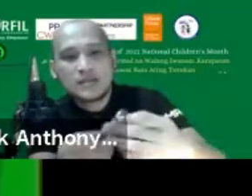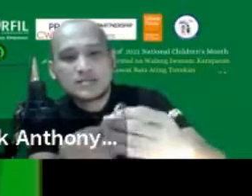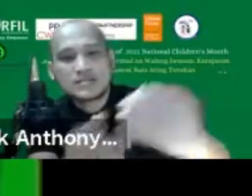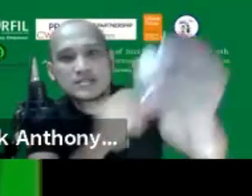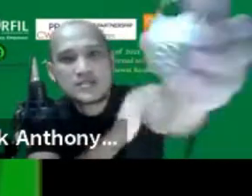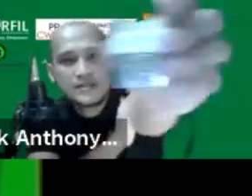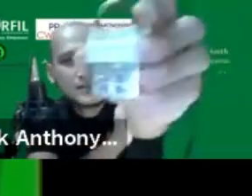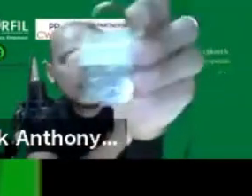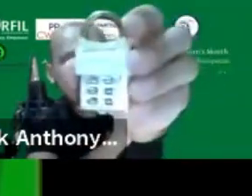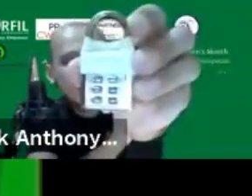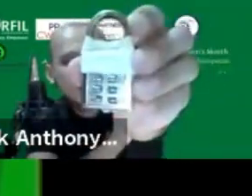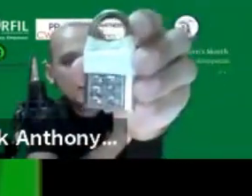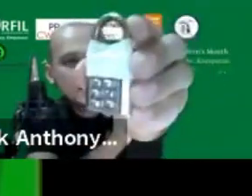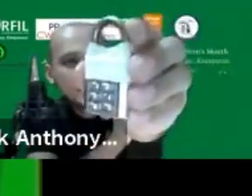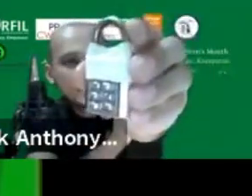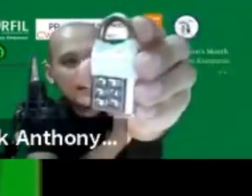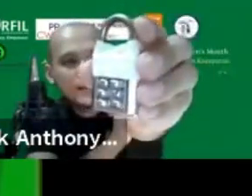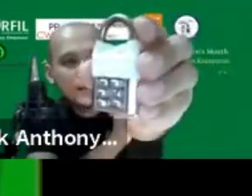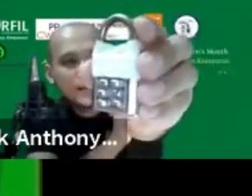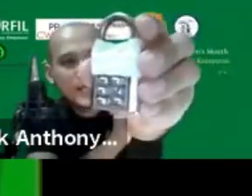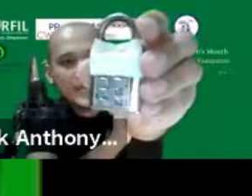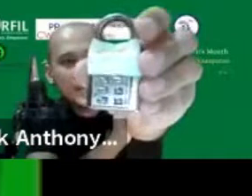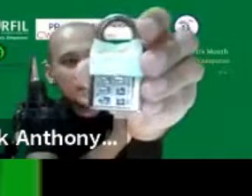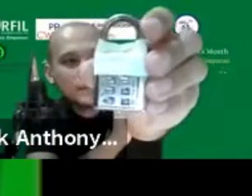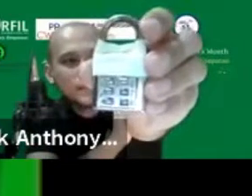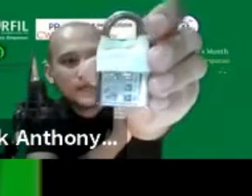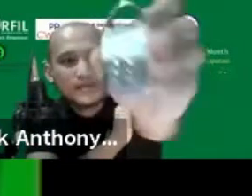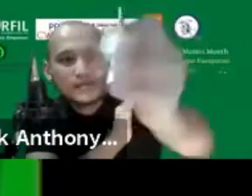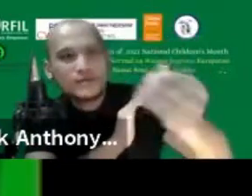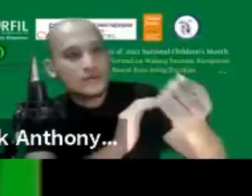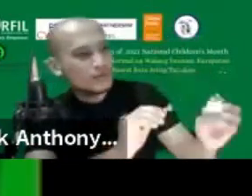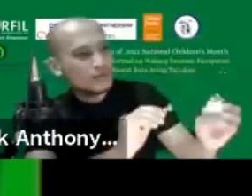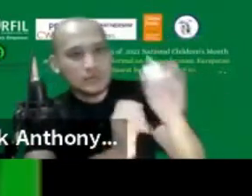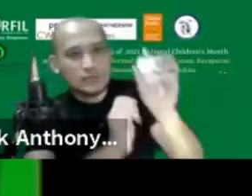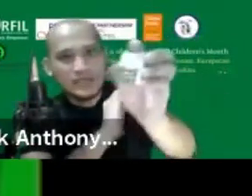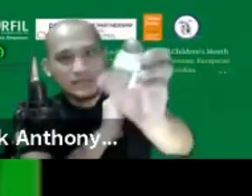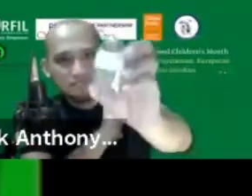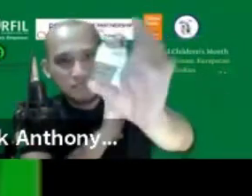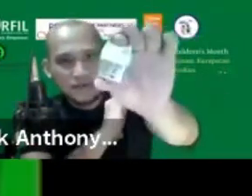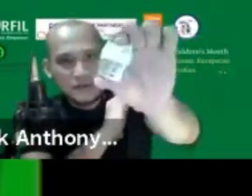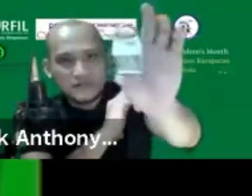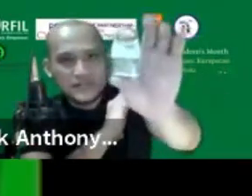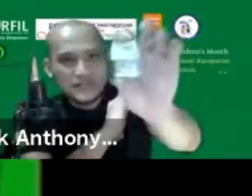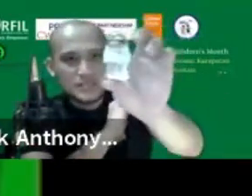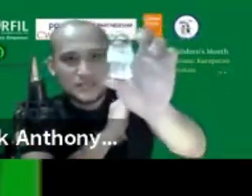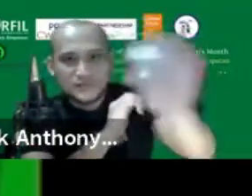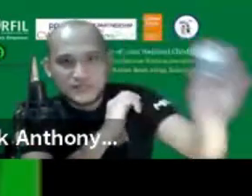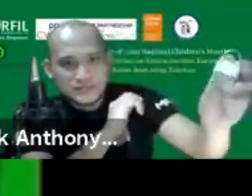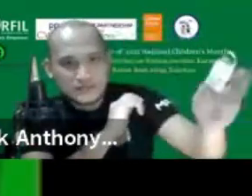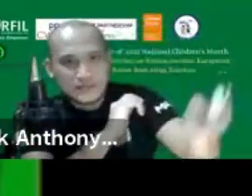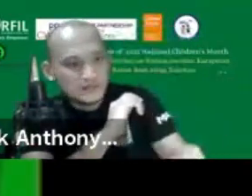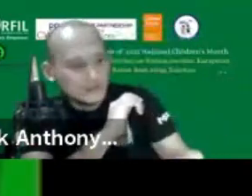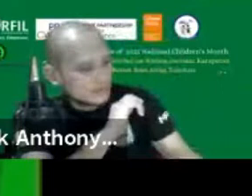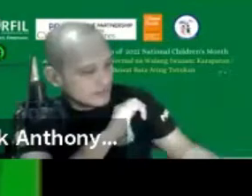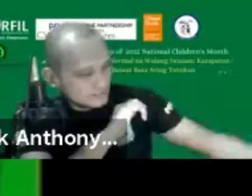And this one is S. Okay, SOS, I need help. Okay, so maybe you need around 10 pieces of